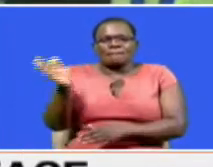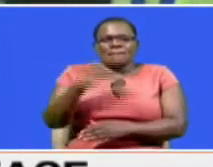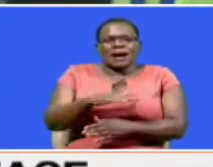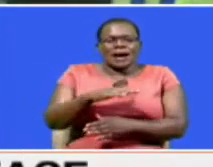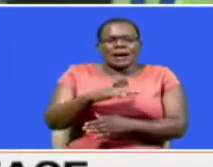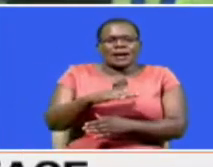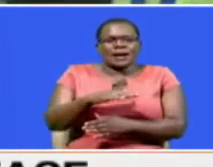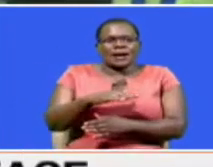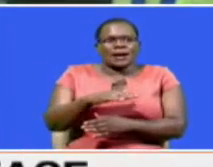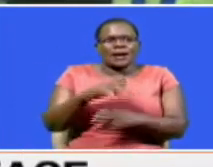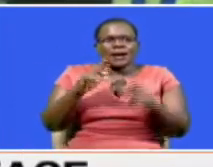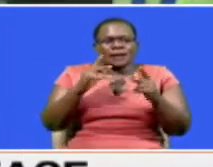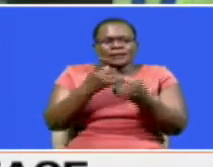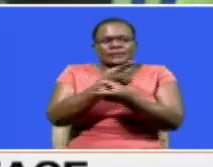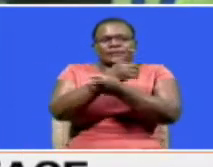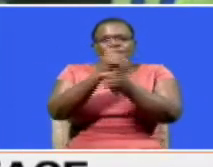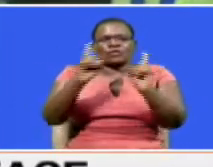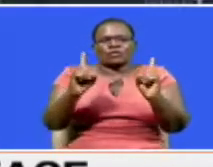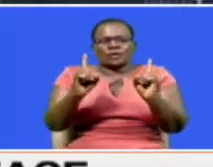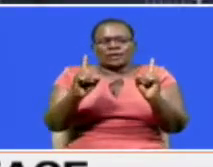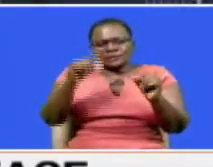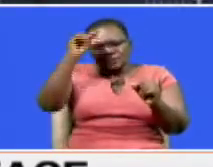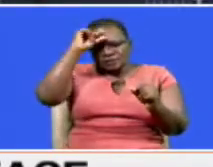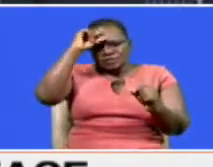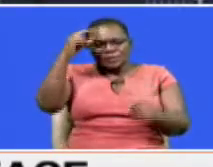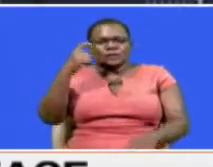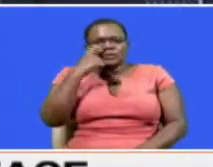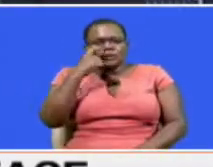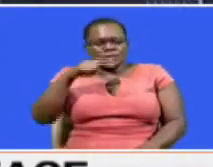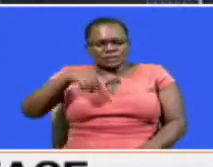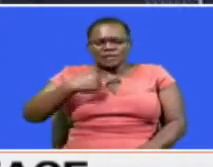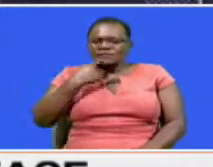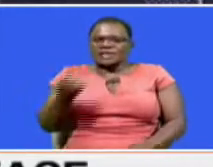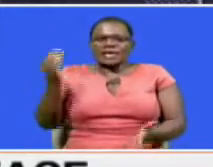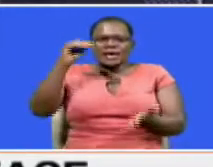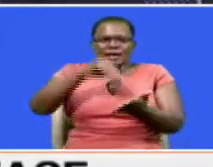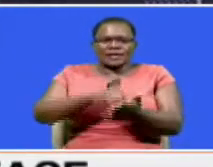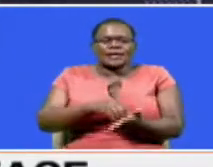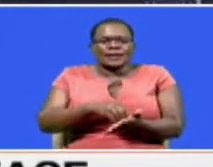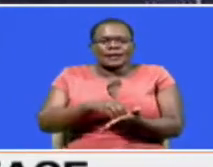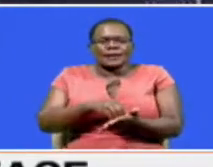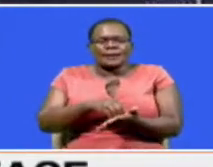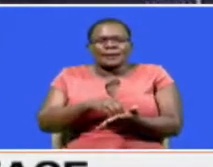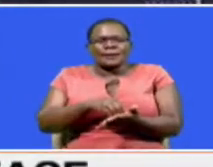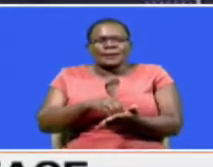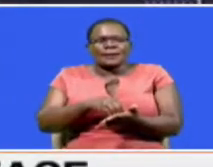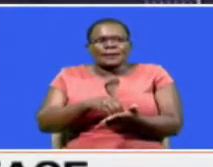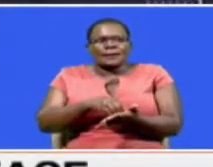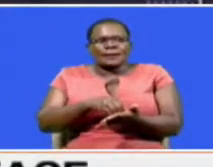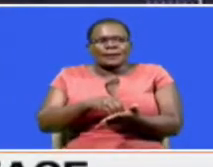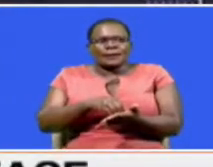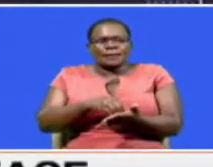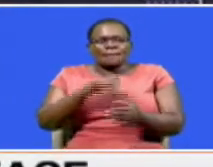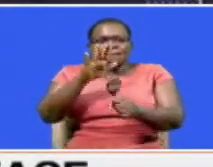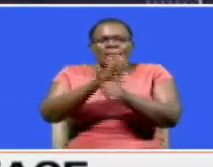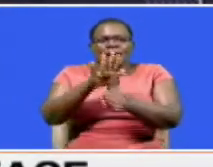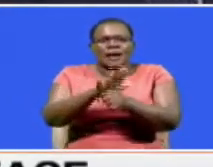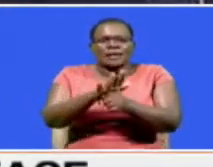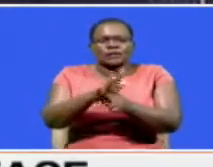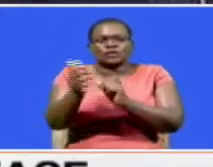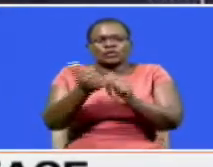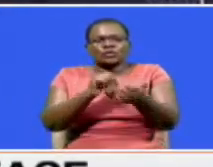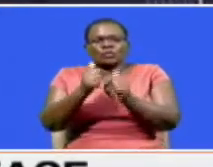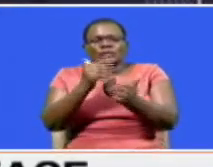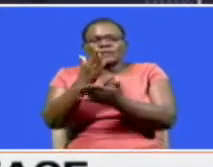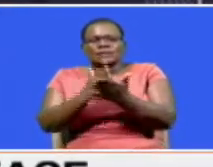Sudan to democratic governance. We reiterate that multiple, simultaneous, competing